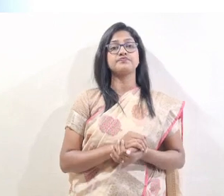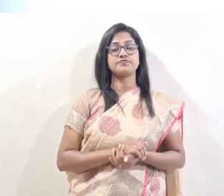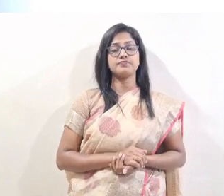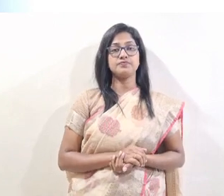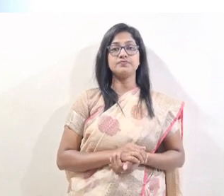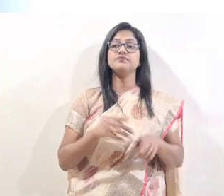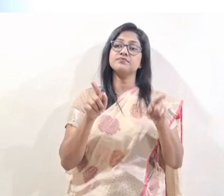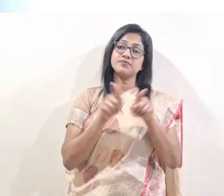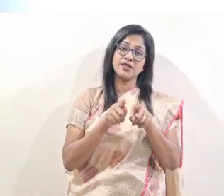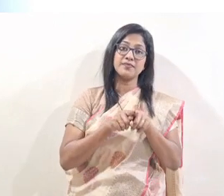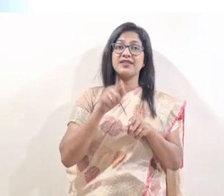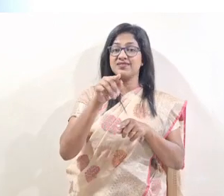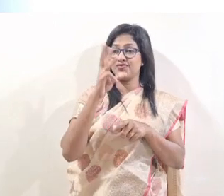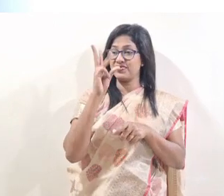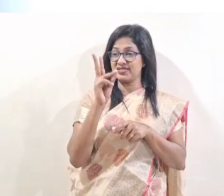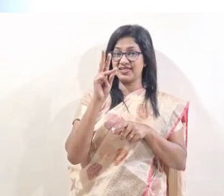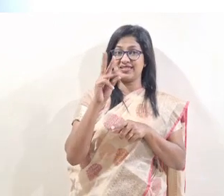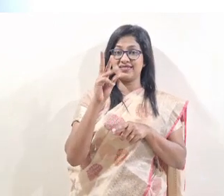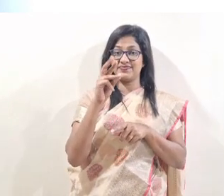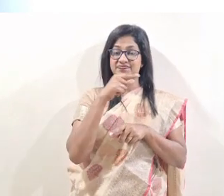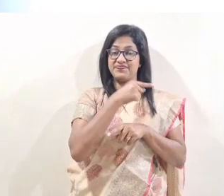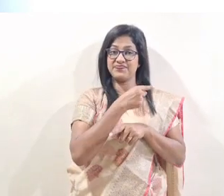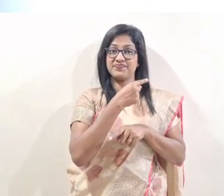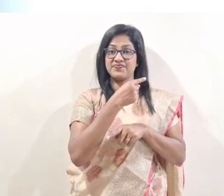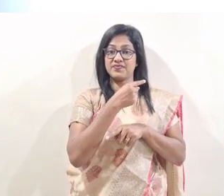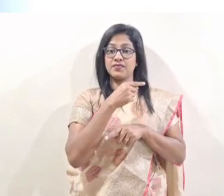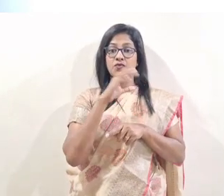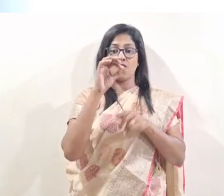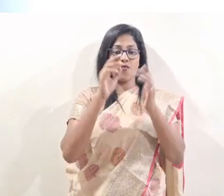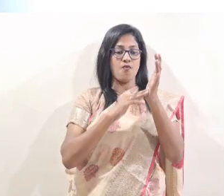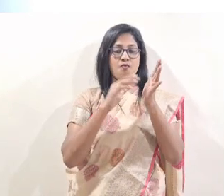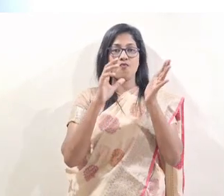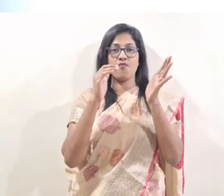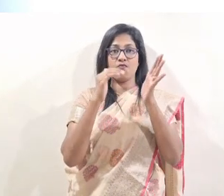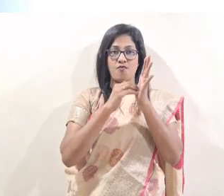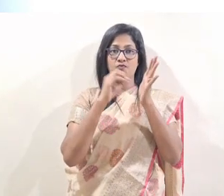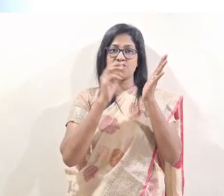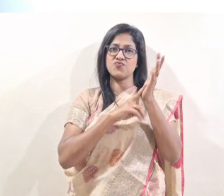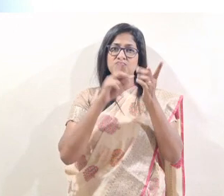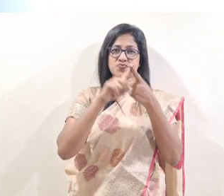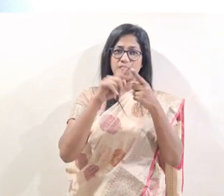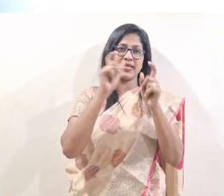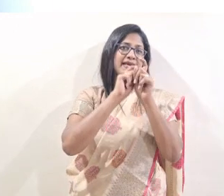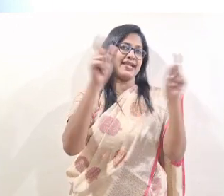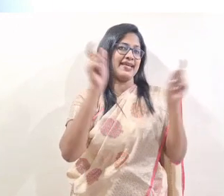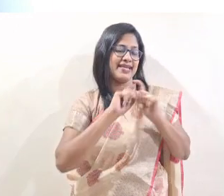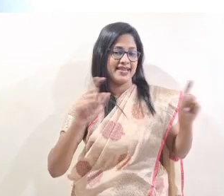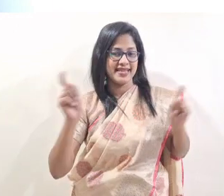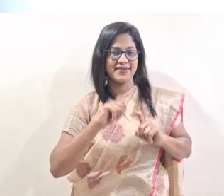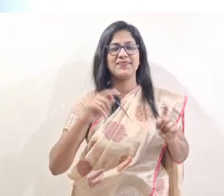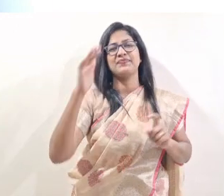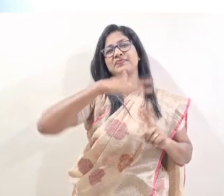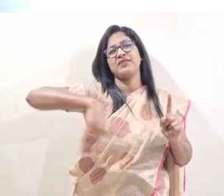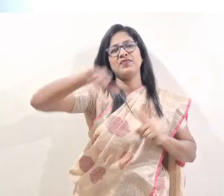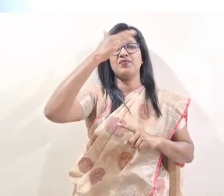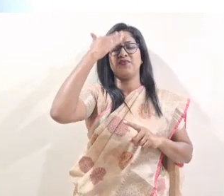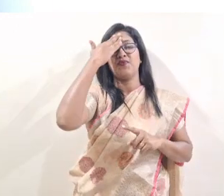And if you see the third one, the ozone cleaning. All of you know that ozone cleans